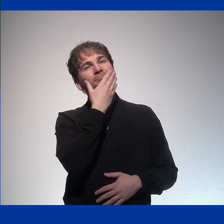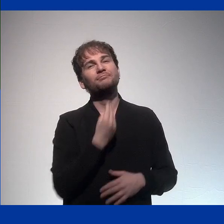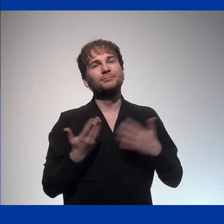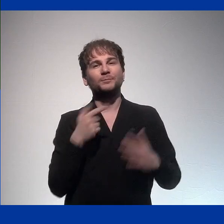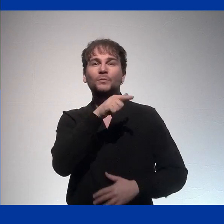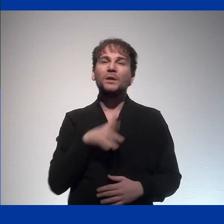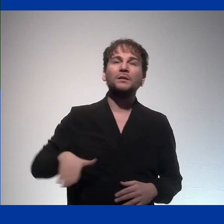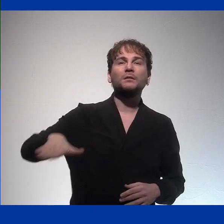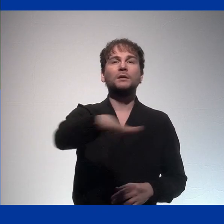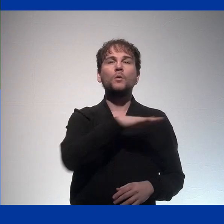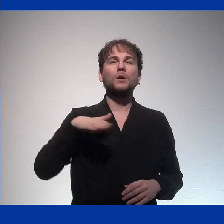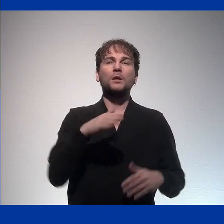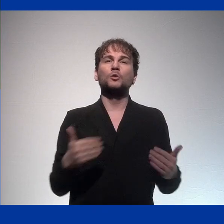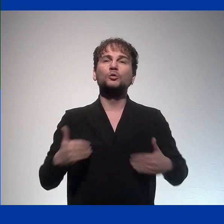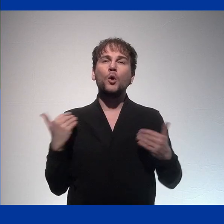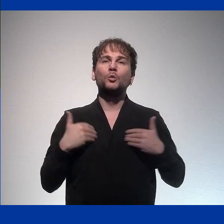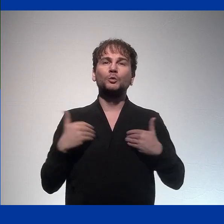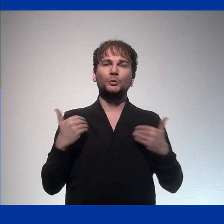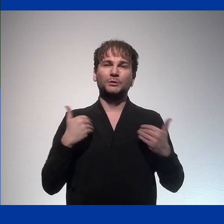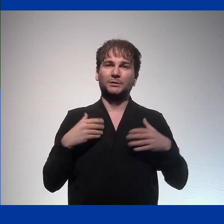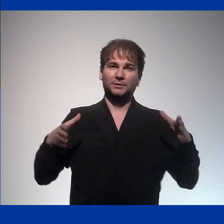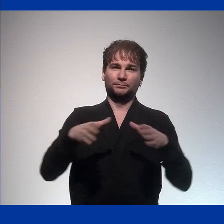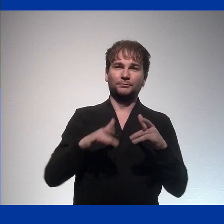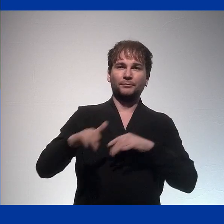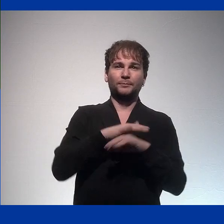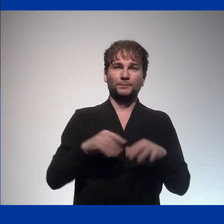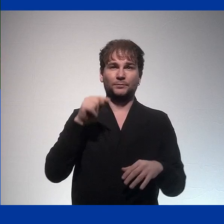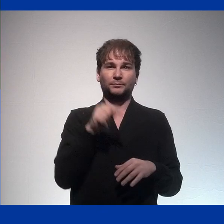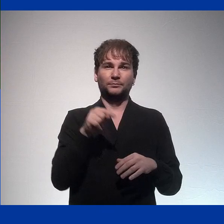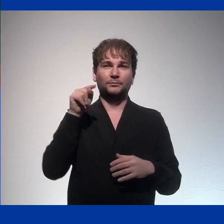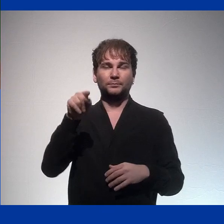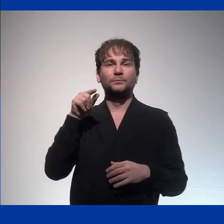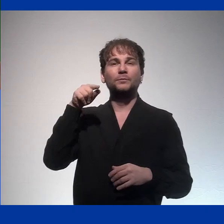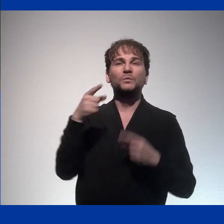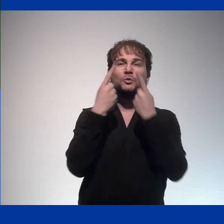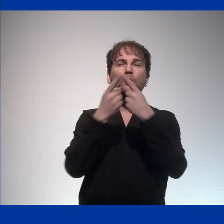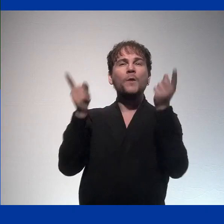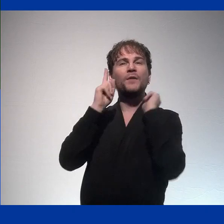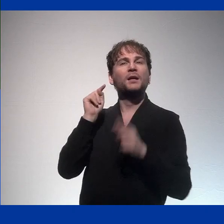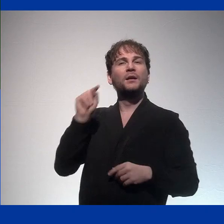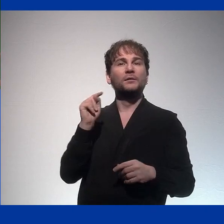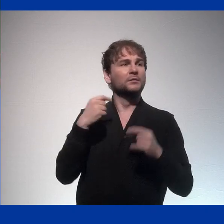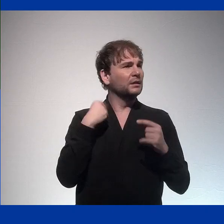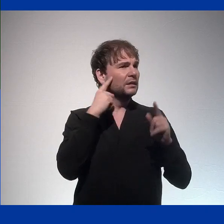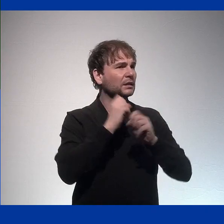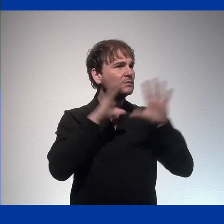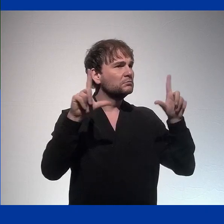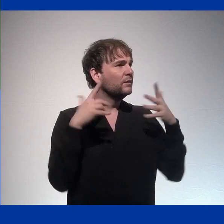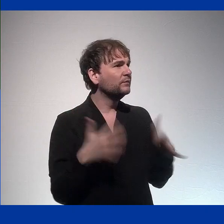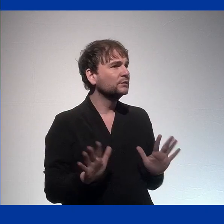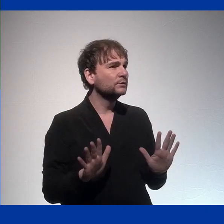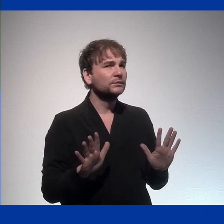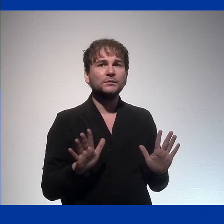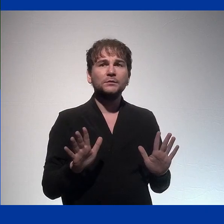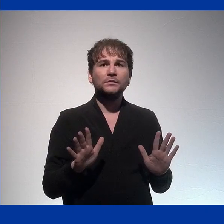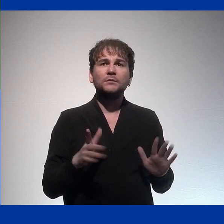this nice name. Yes. How do you think young people will benefit from the vision and pathway that we have created together here?